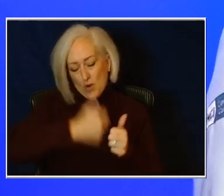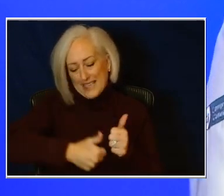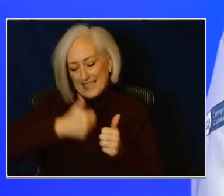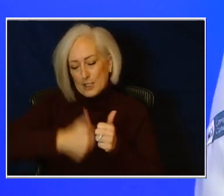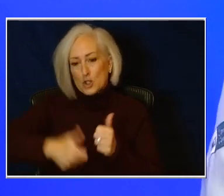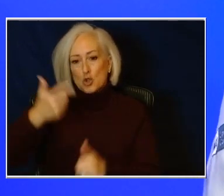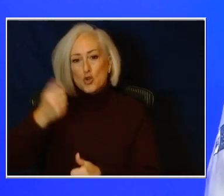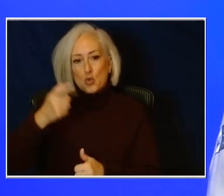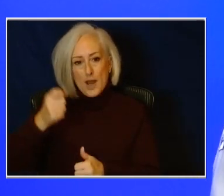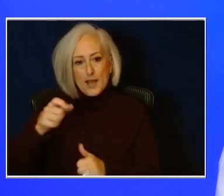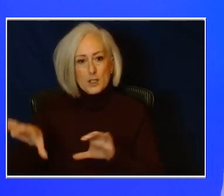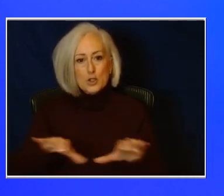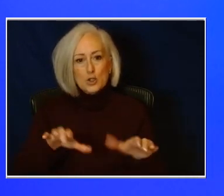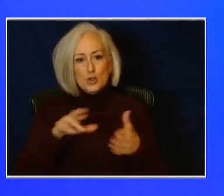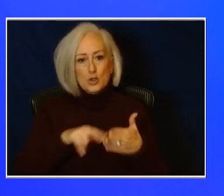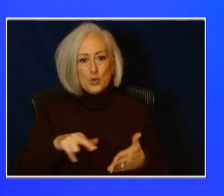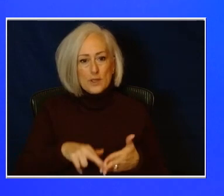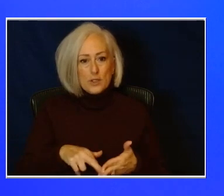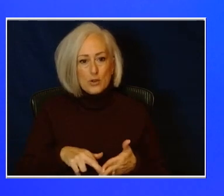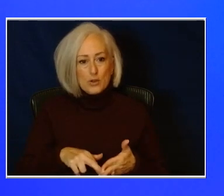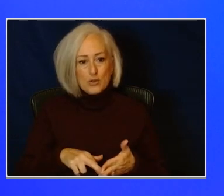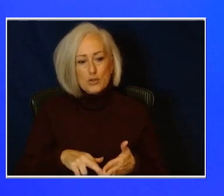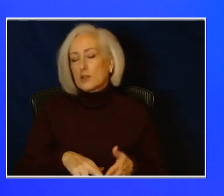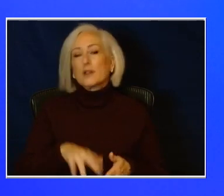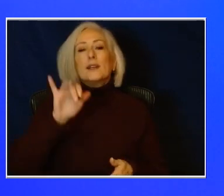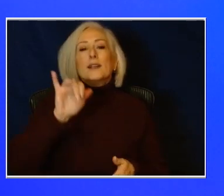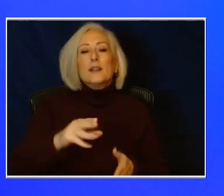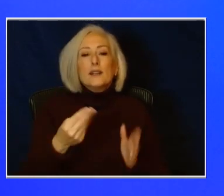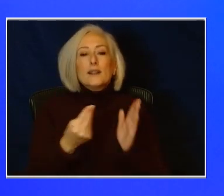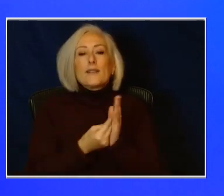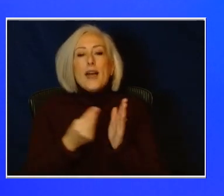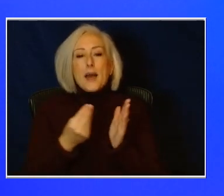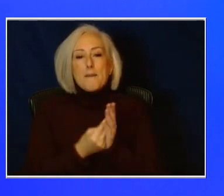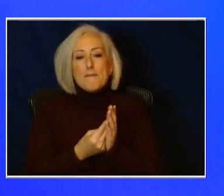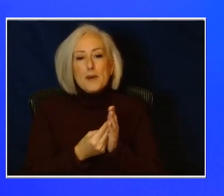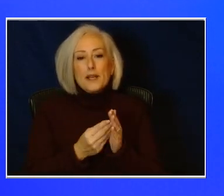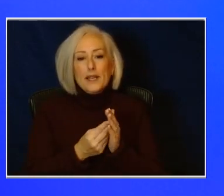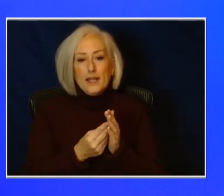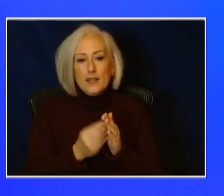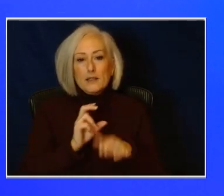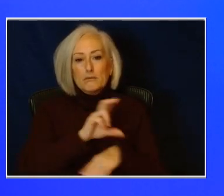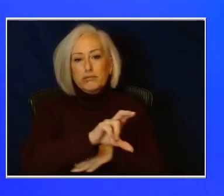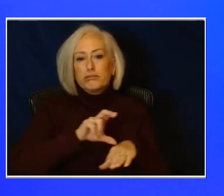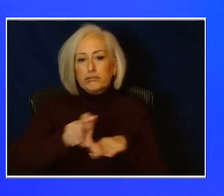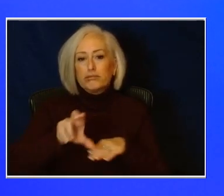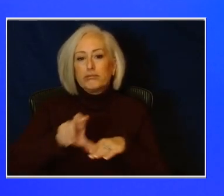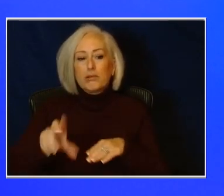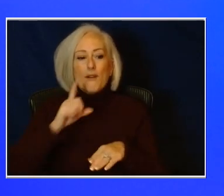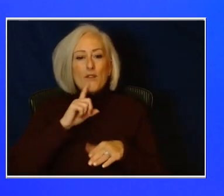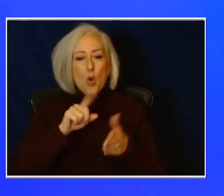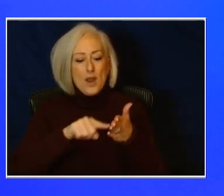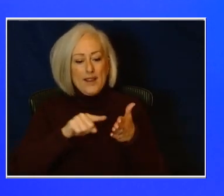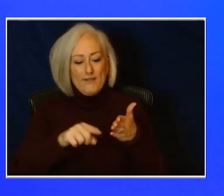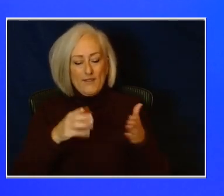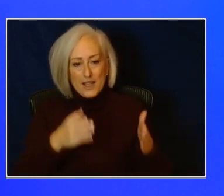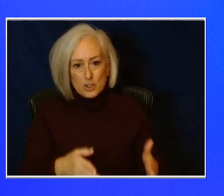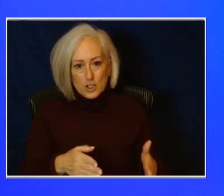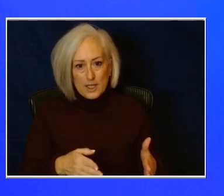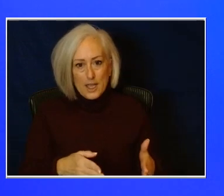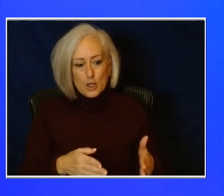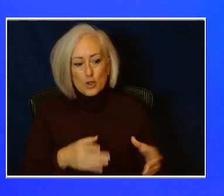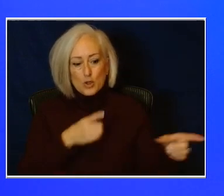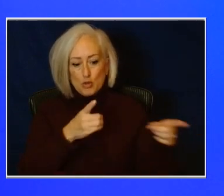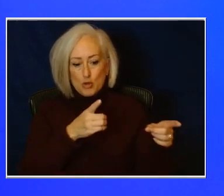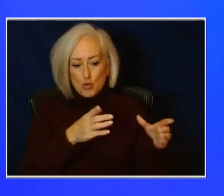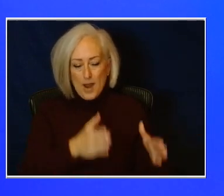and and that money goes to pay for the principal investigator who kind of directs the research. It goes to pay